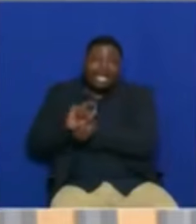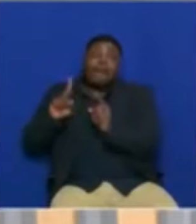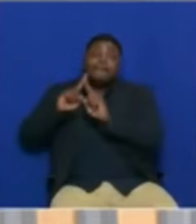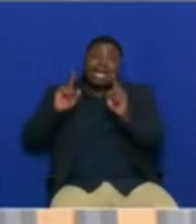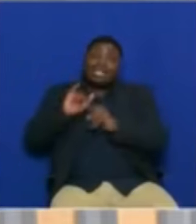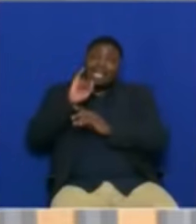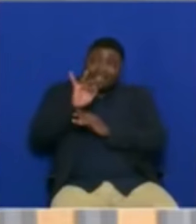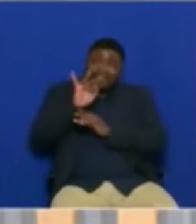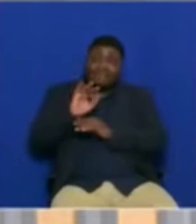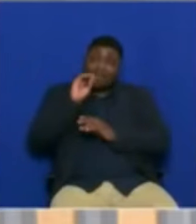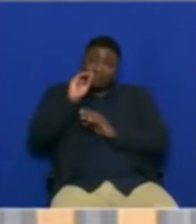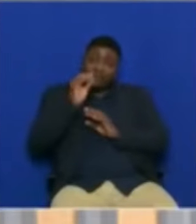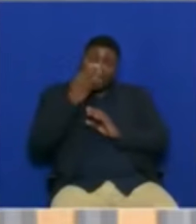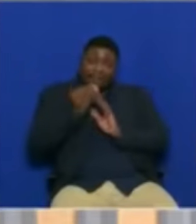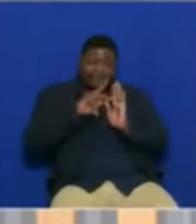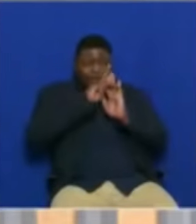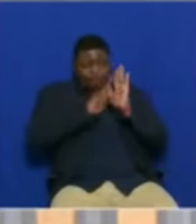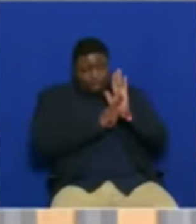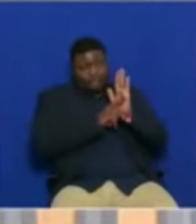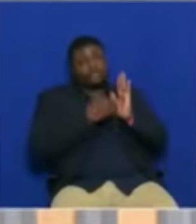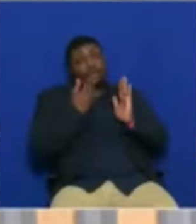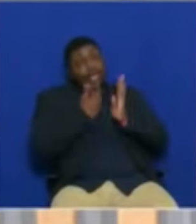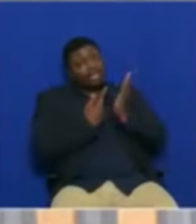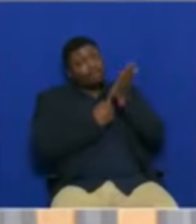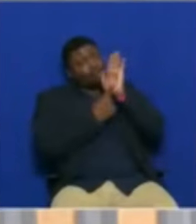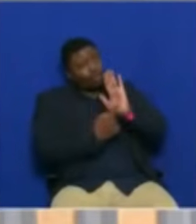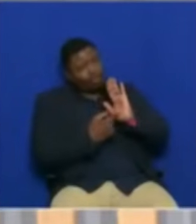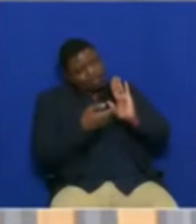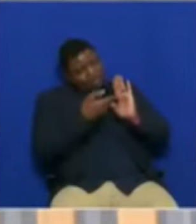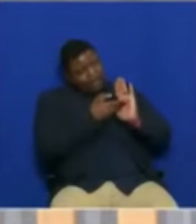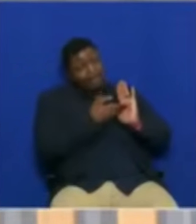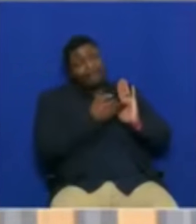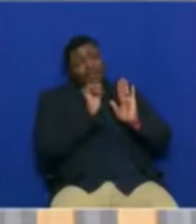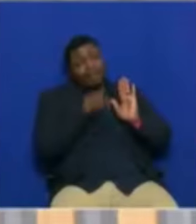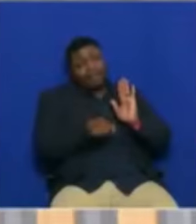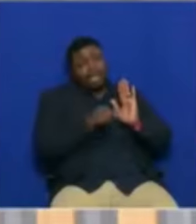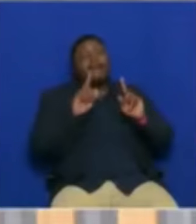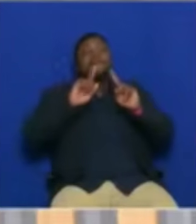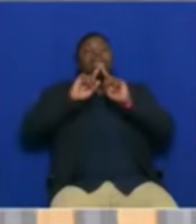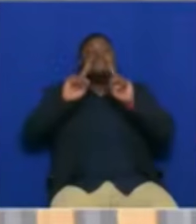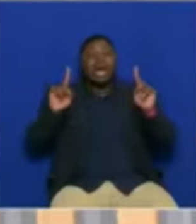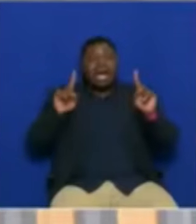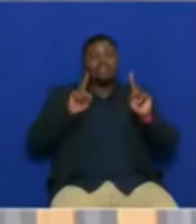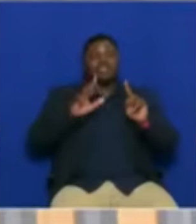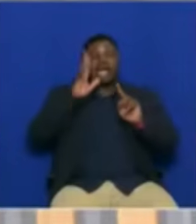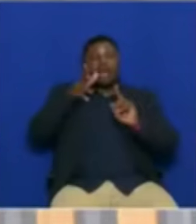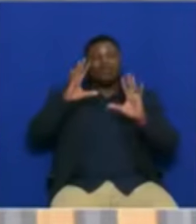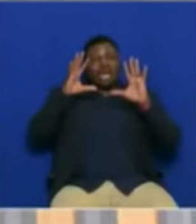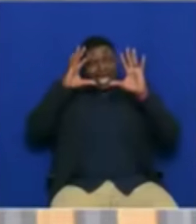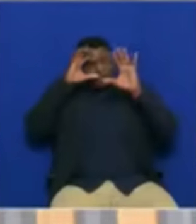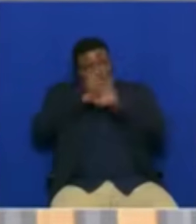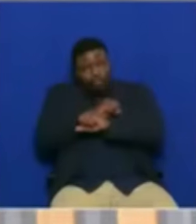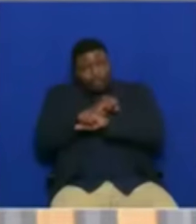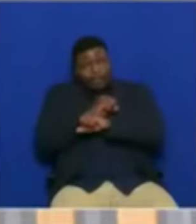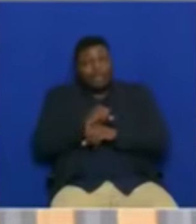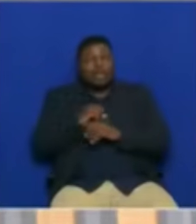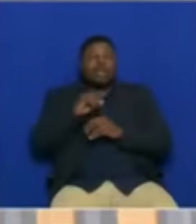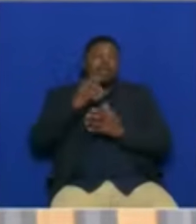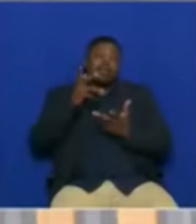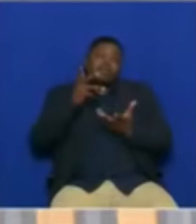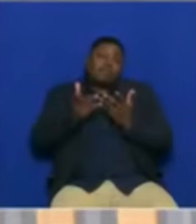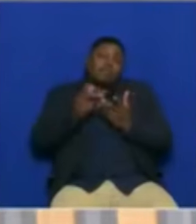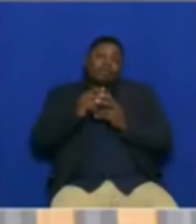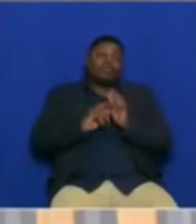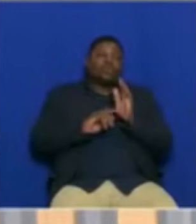So I'm assuming that in accordance with prevailing law, IDEC's